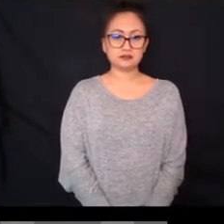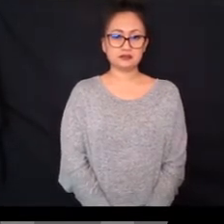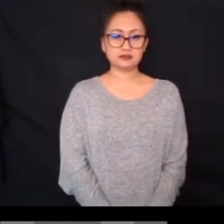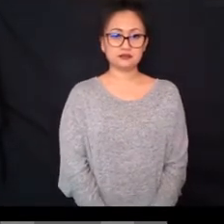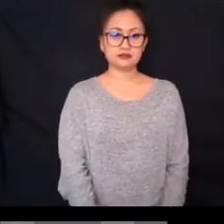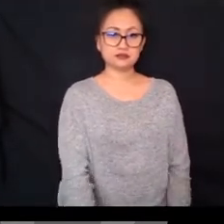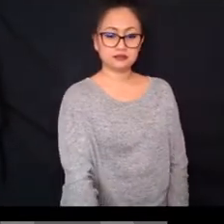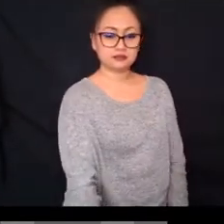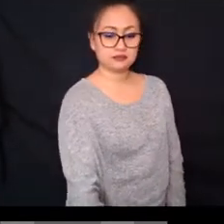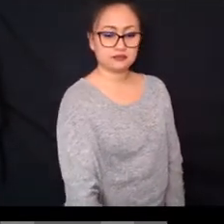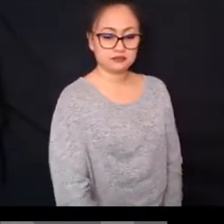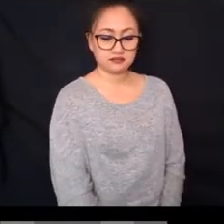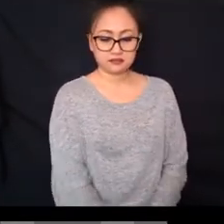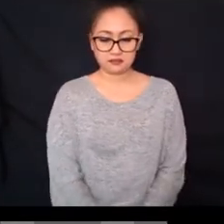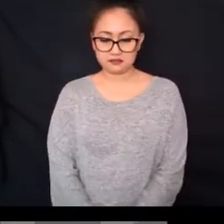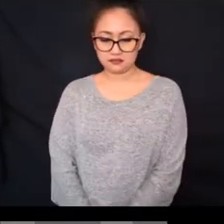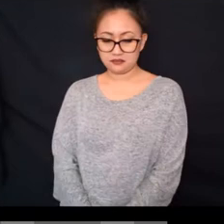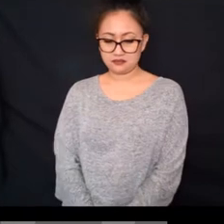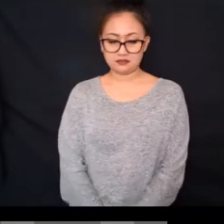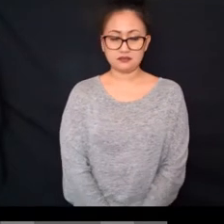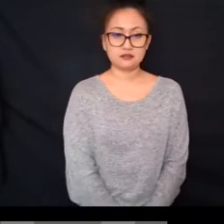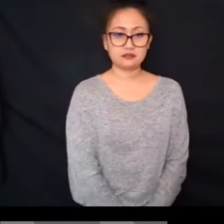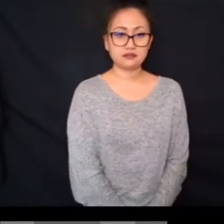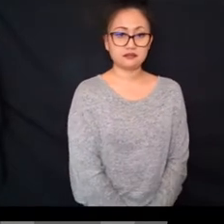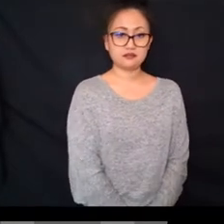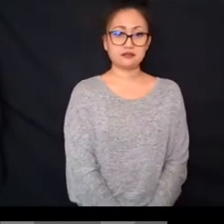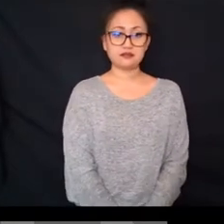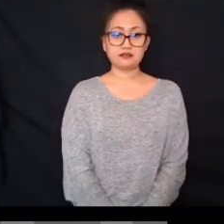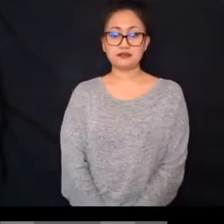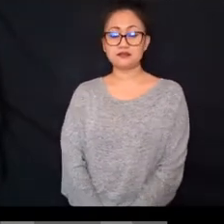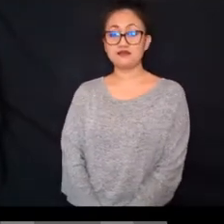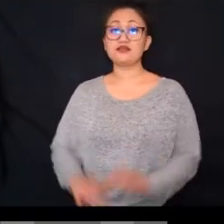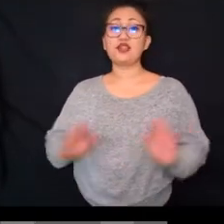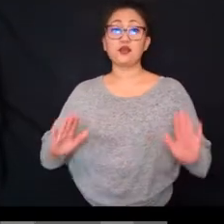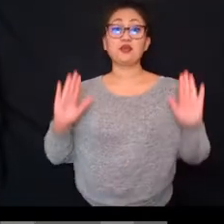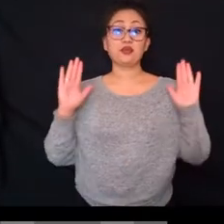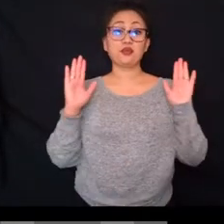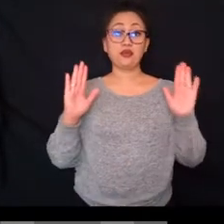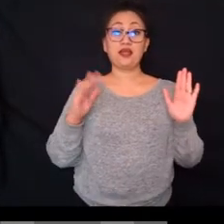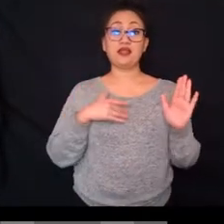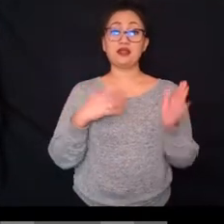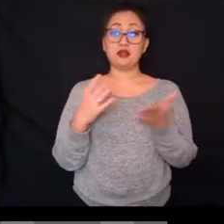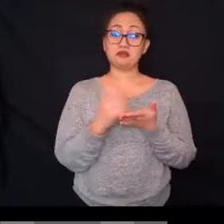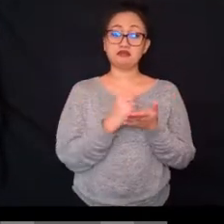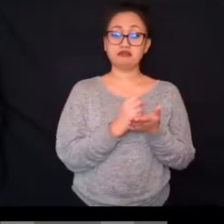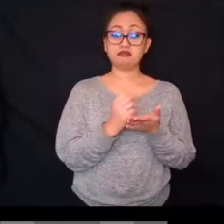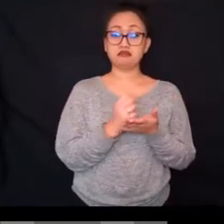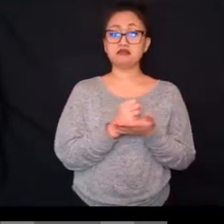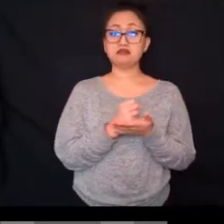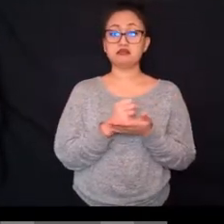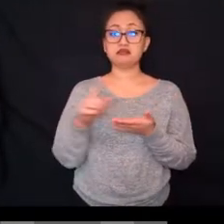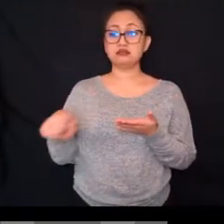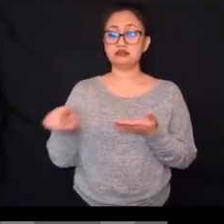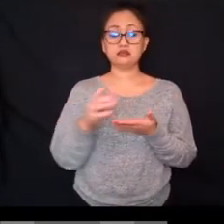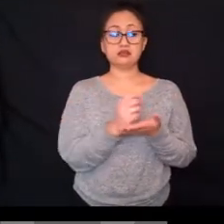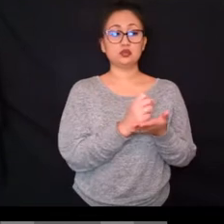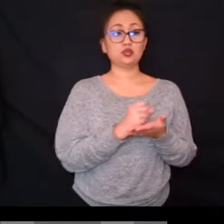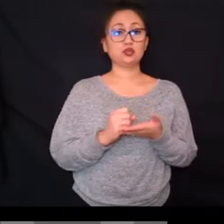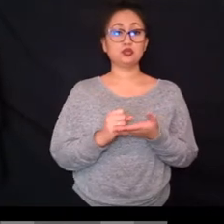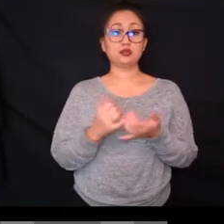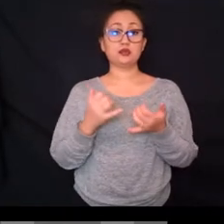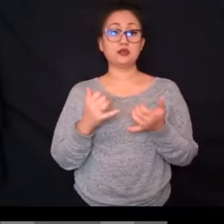Maddie. Oh, Maddie. Where's the Great. I'll take those. Can I go put those on